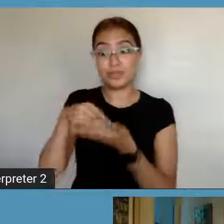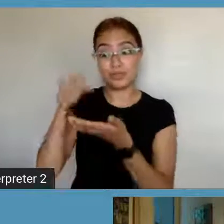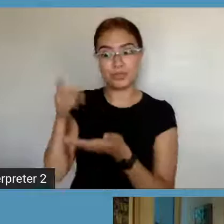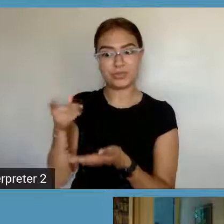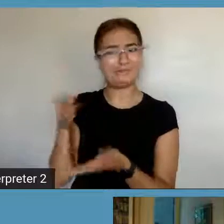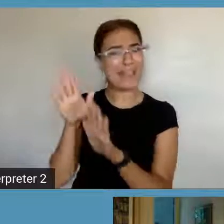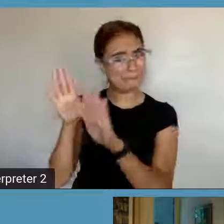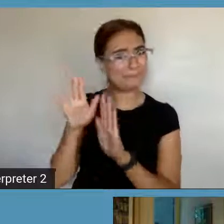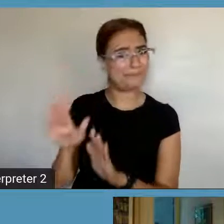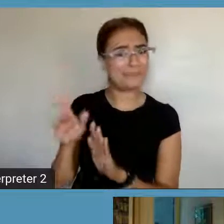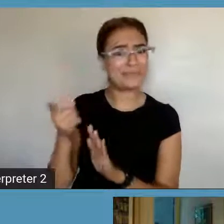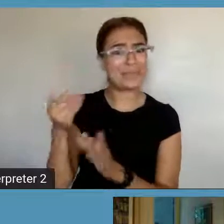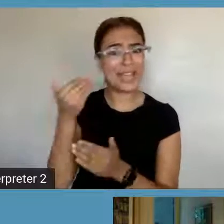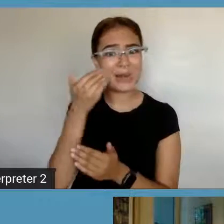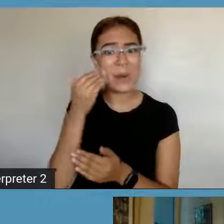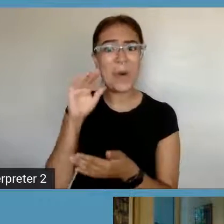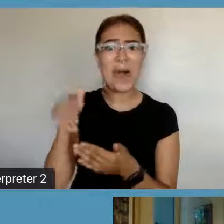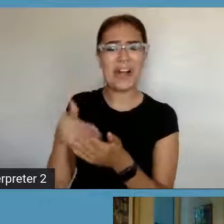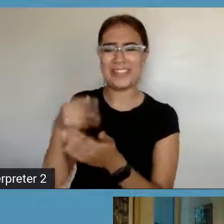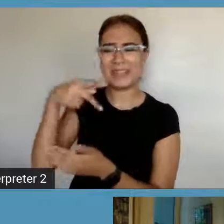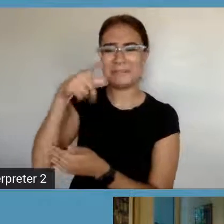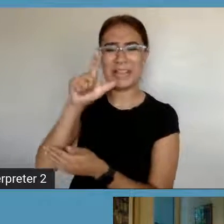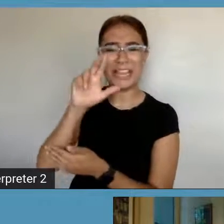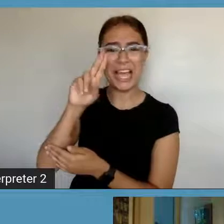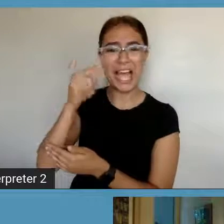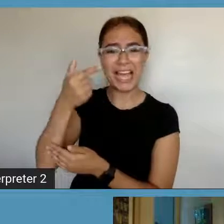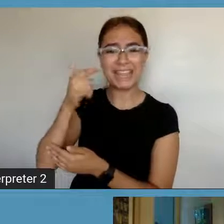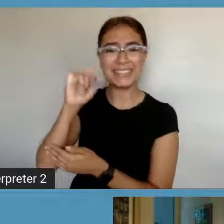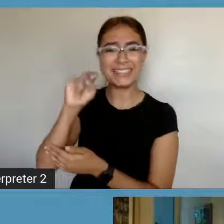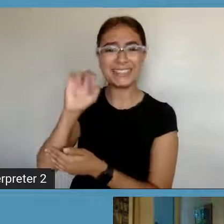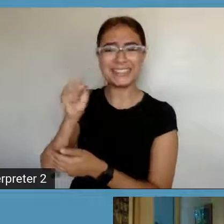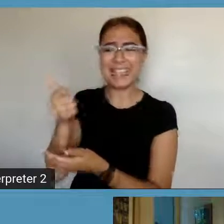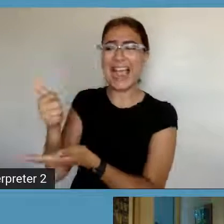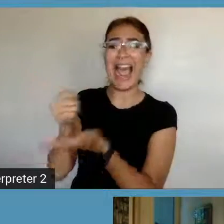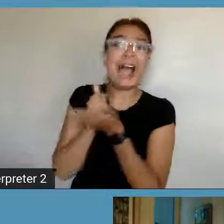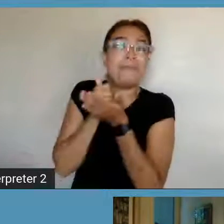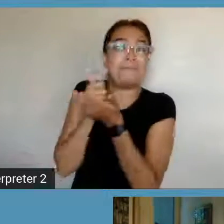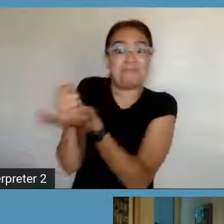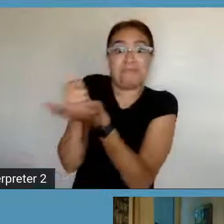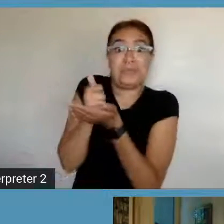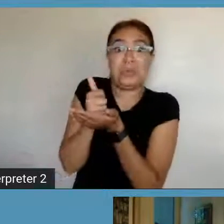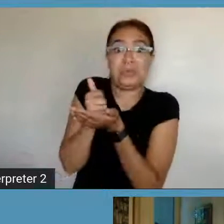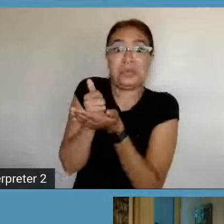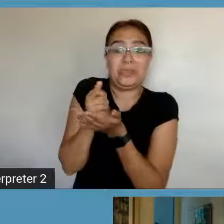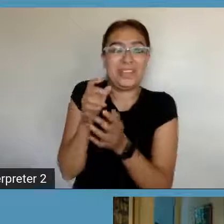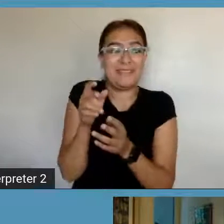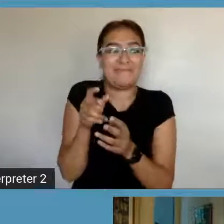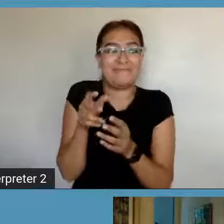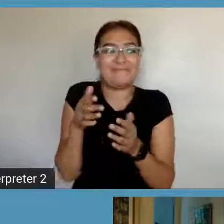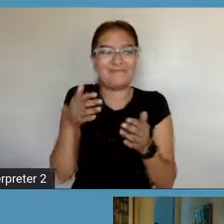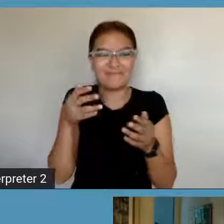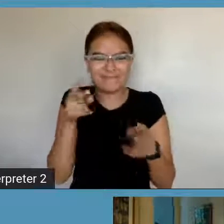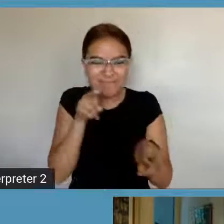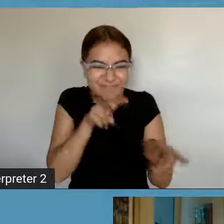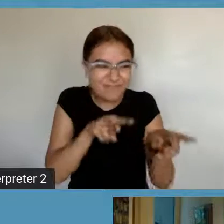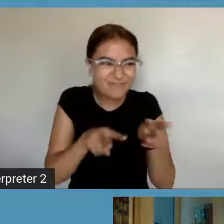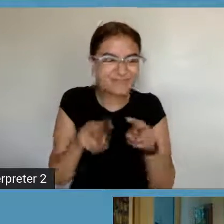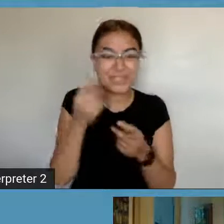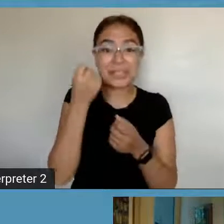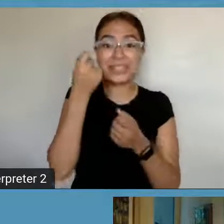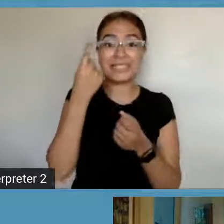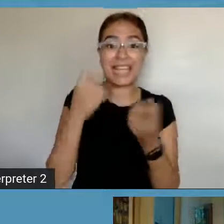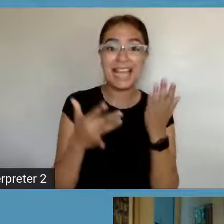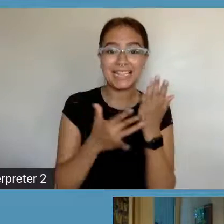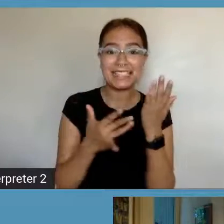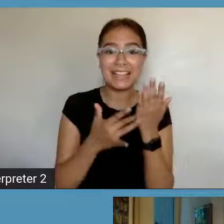that they know all the plugins and they can help you navigate, you know, all the digital technologies that you know you need to do.